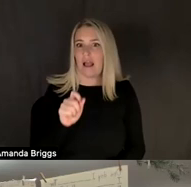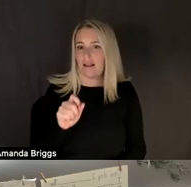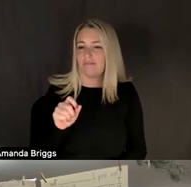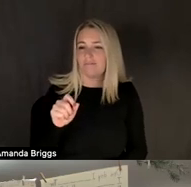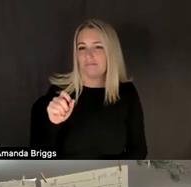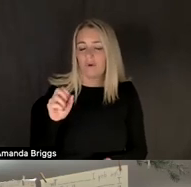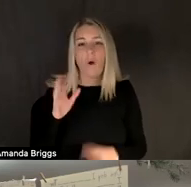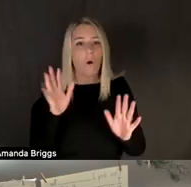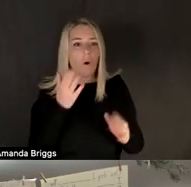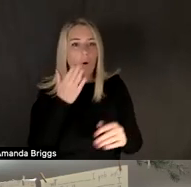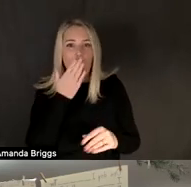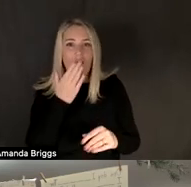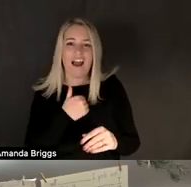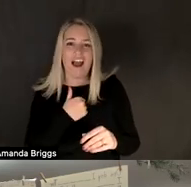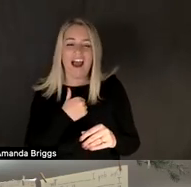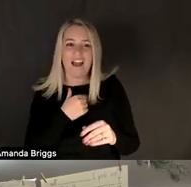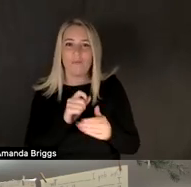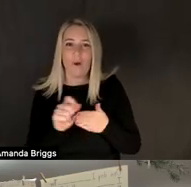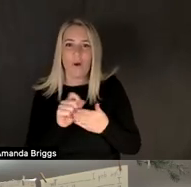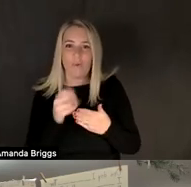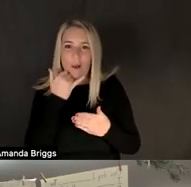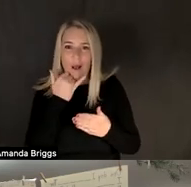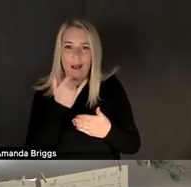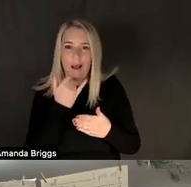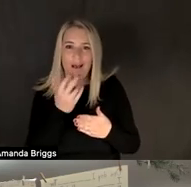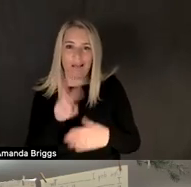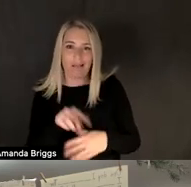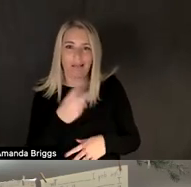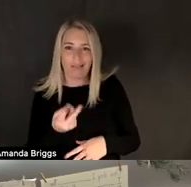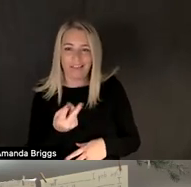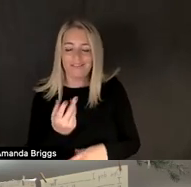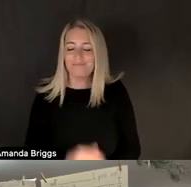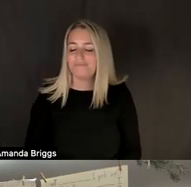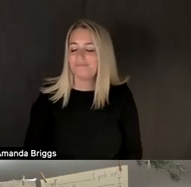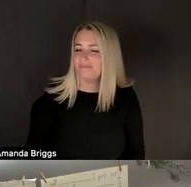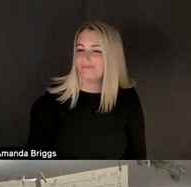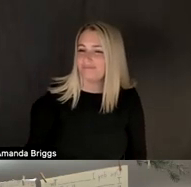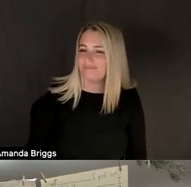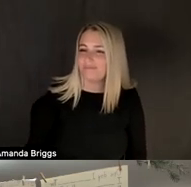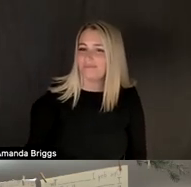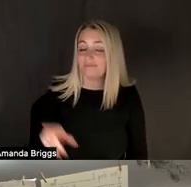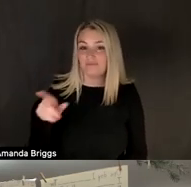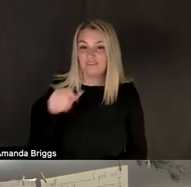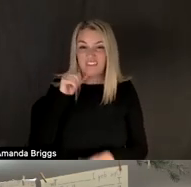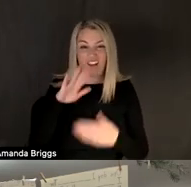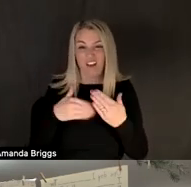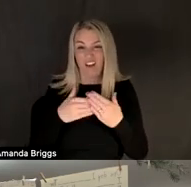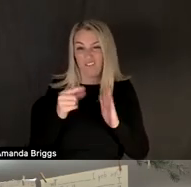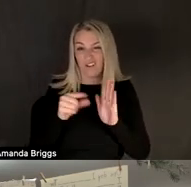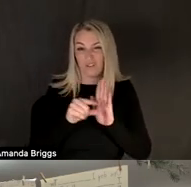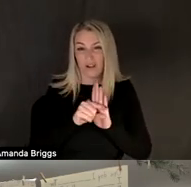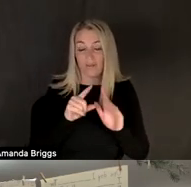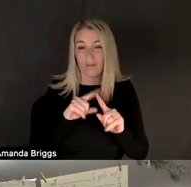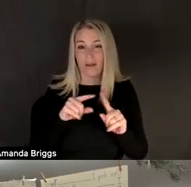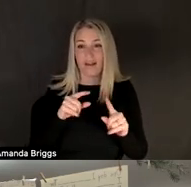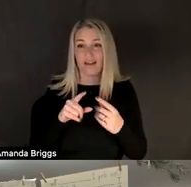backwards? Yes. I'm going to show you what I've been teaching. It's for a small group, so this isn't all first graders, but the ones that I work with. I'm going to turn my back because you have to be able to see